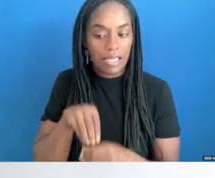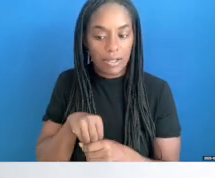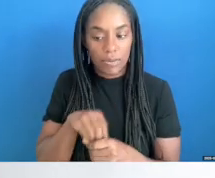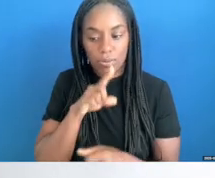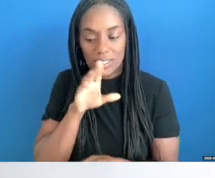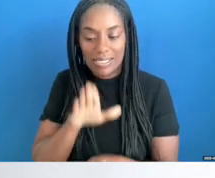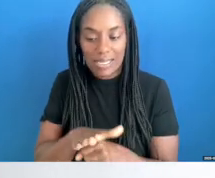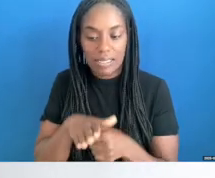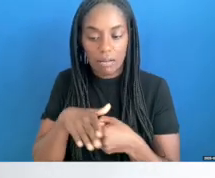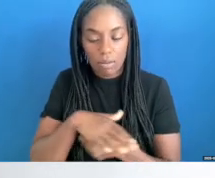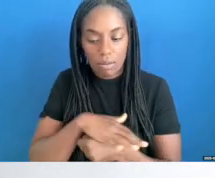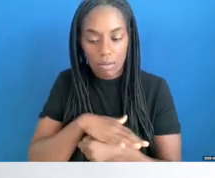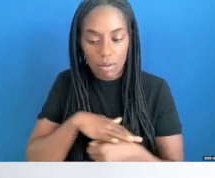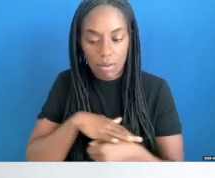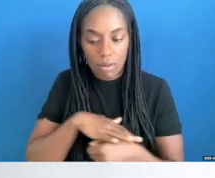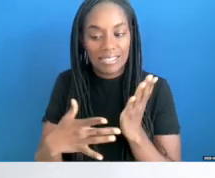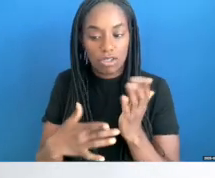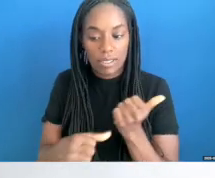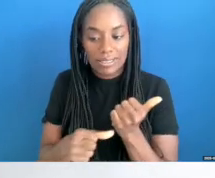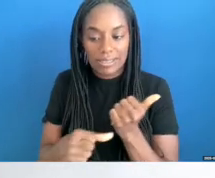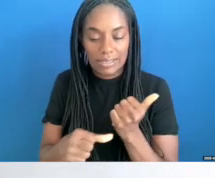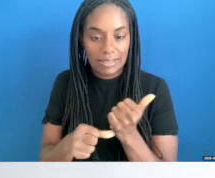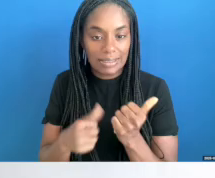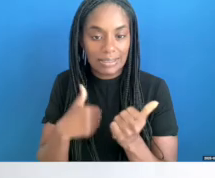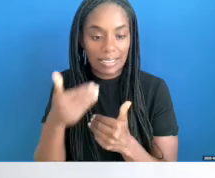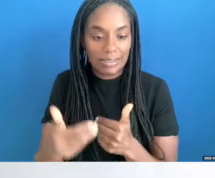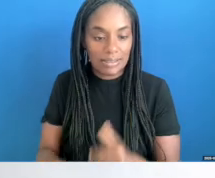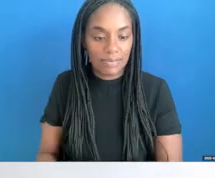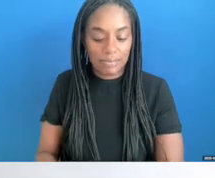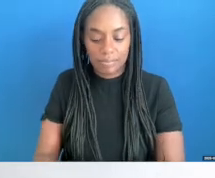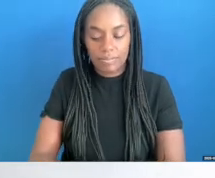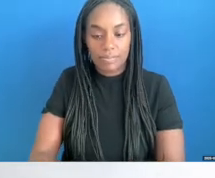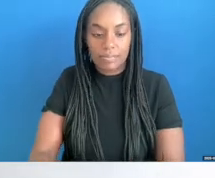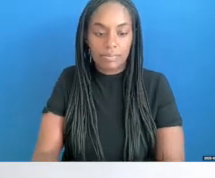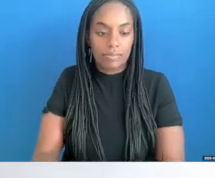localized technical assistance too. Next slide, please.